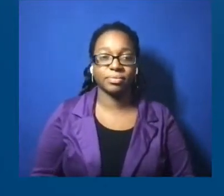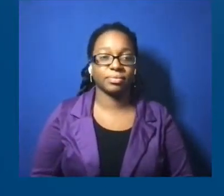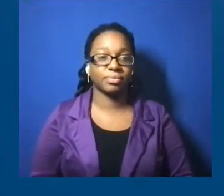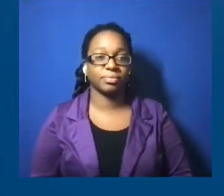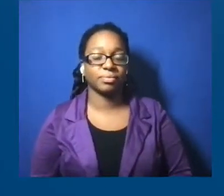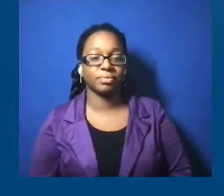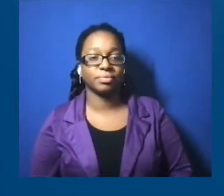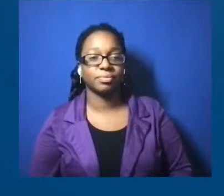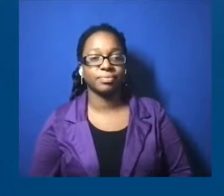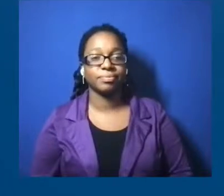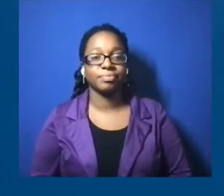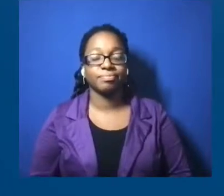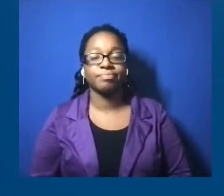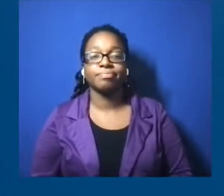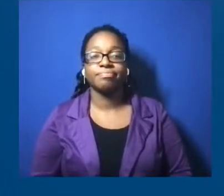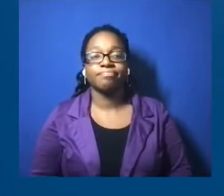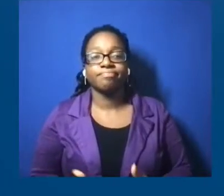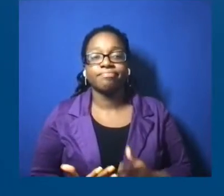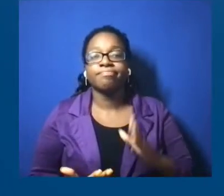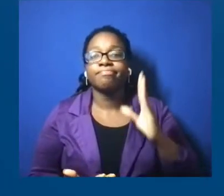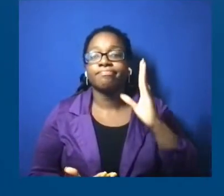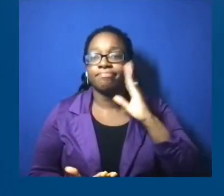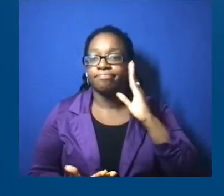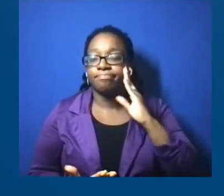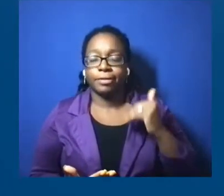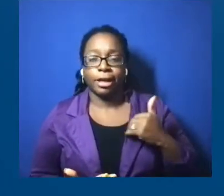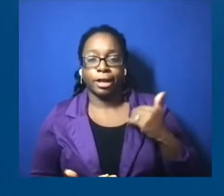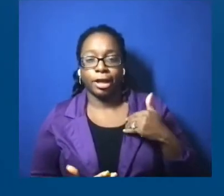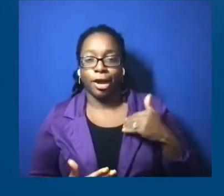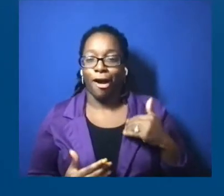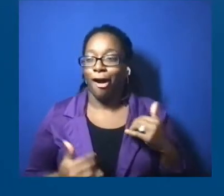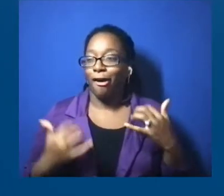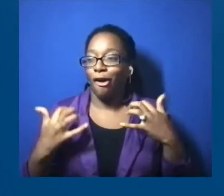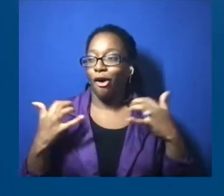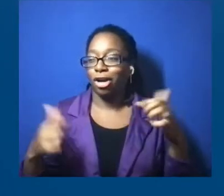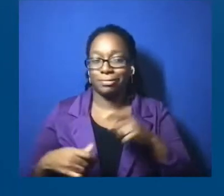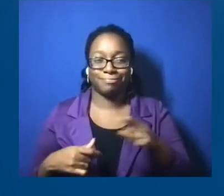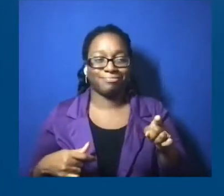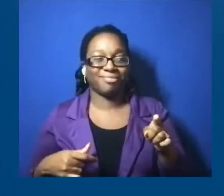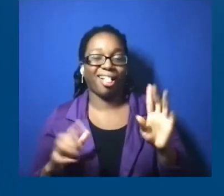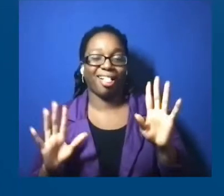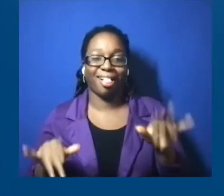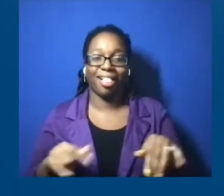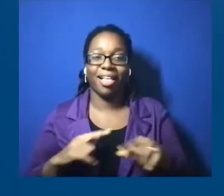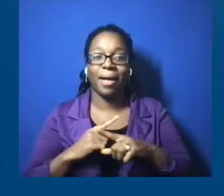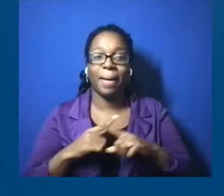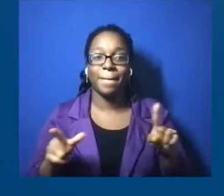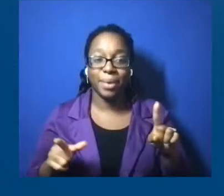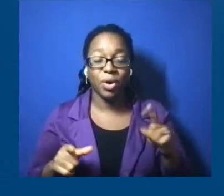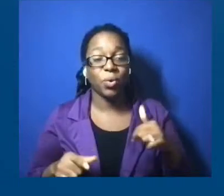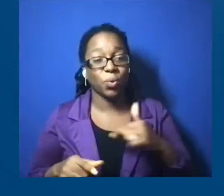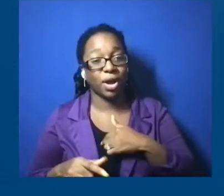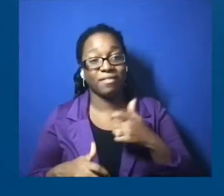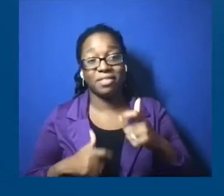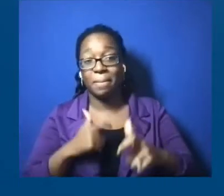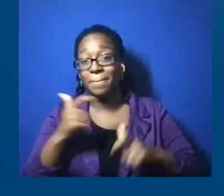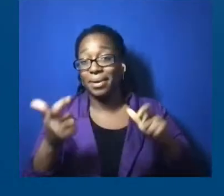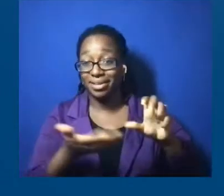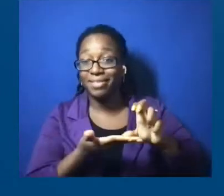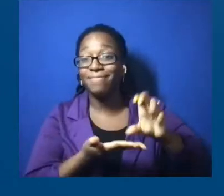No, I know it doesn't matter to an audience, a young audience like y'all, but we passed the biggest investment in climate ever to save the environment.